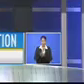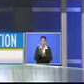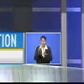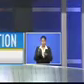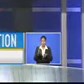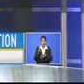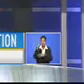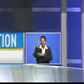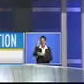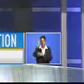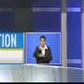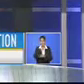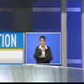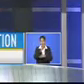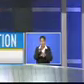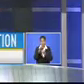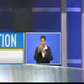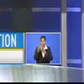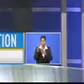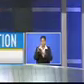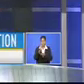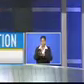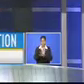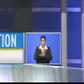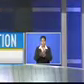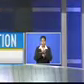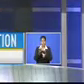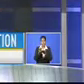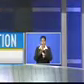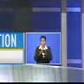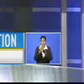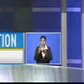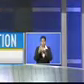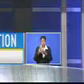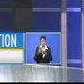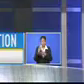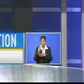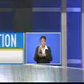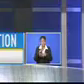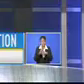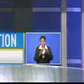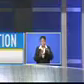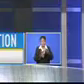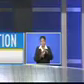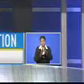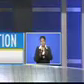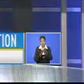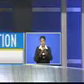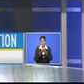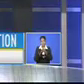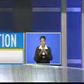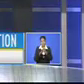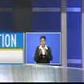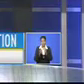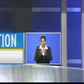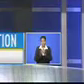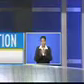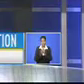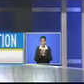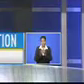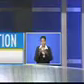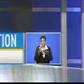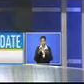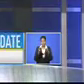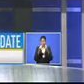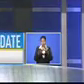I'm Desmond Saunders. Welcome to the Bahamas Tonight, the weekend edition. Thanks for joining us. Well, topping the news tonight, we begin tonight with an update on a story